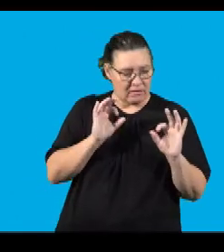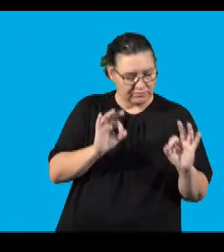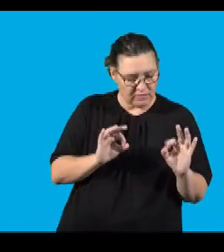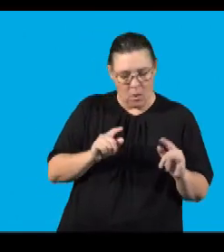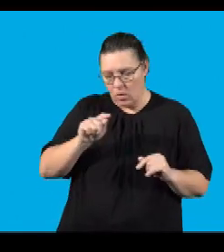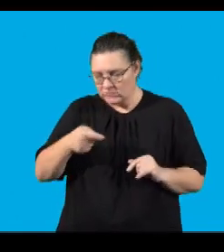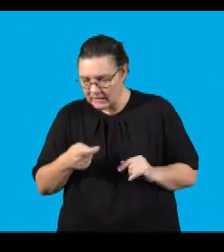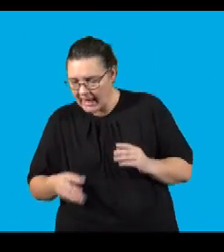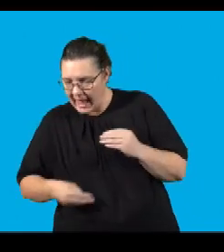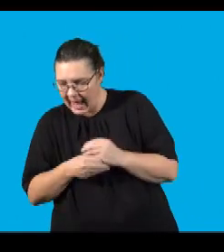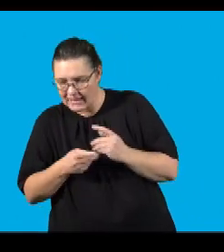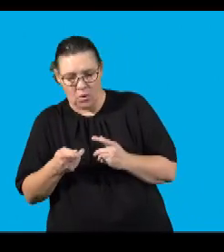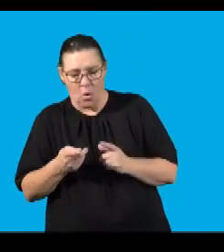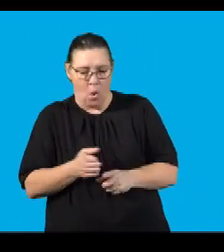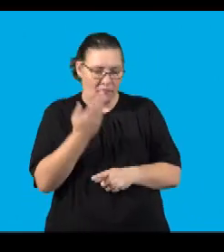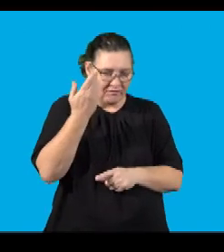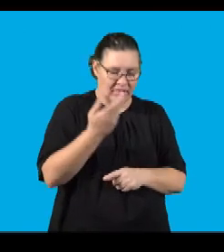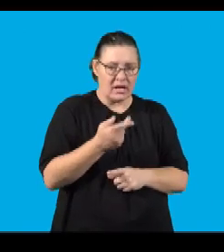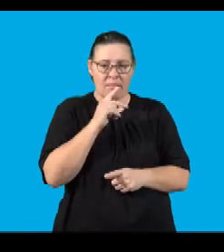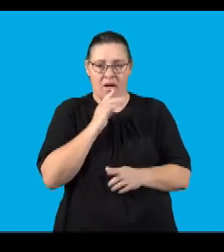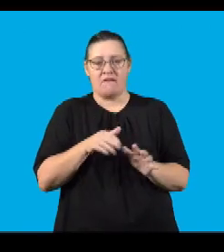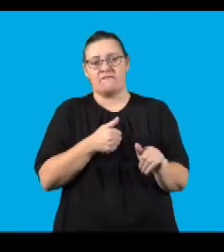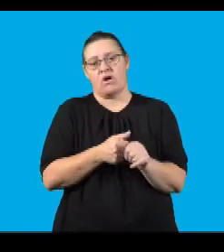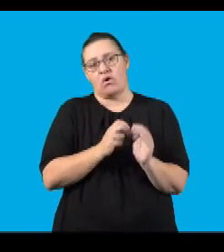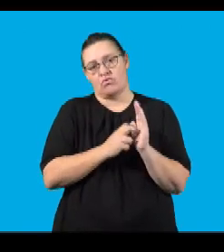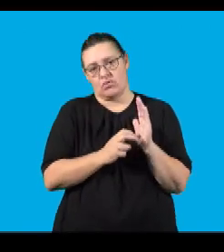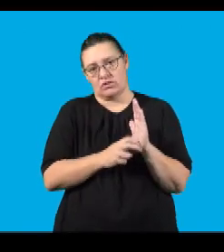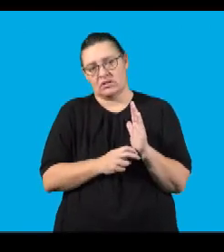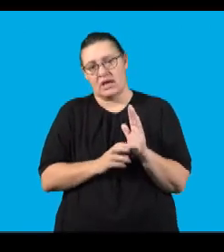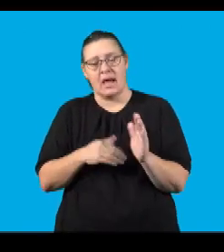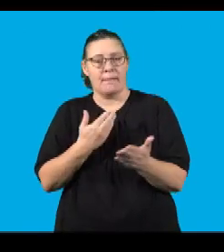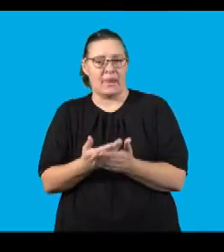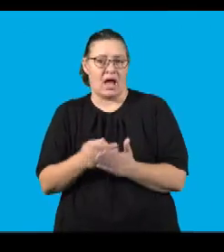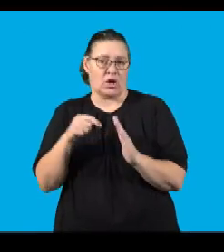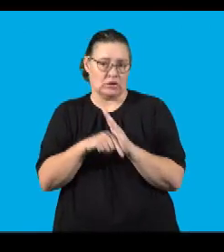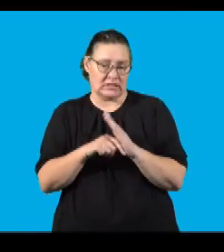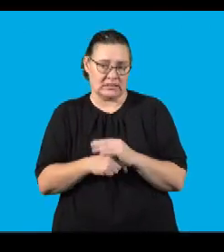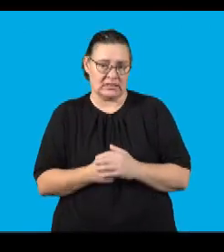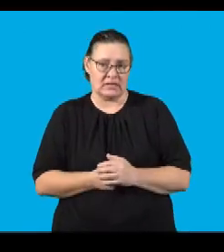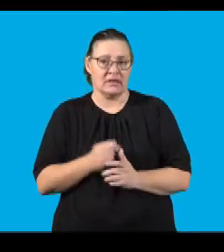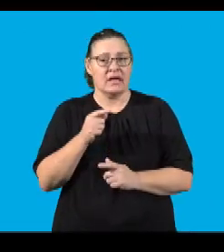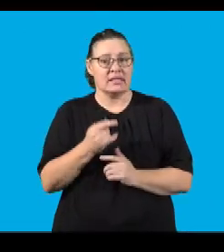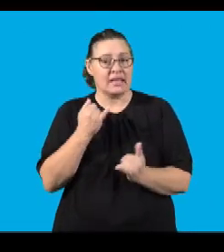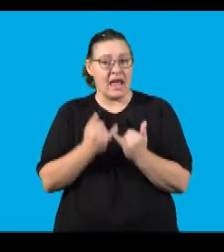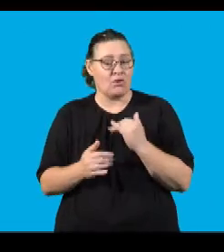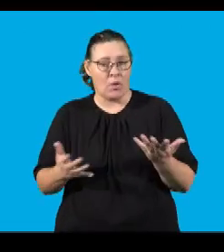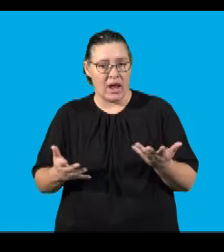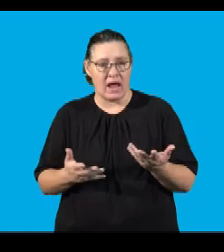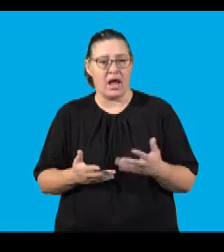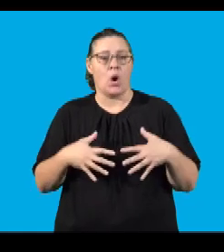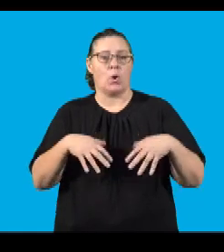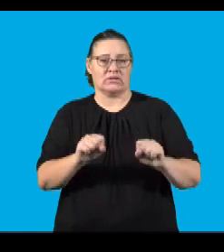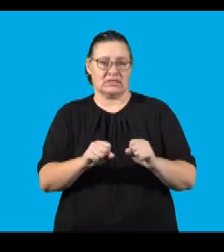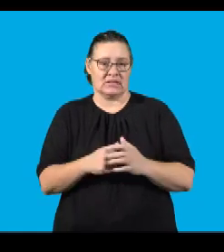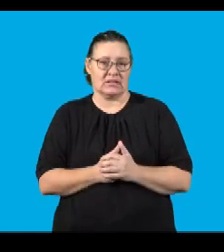whether they need to be there. Follow the rules and apply your knowledge to the context. In this case, the error is in the word